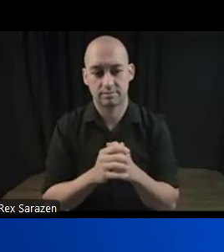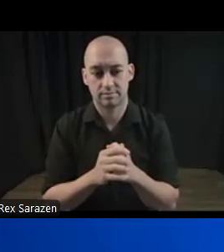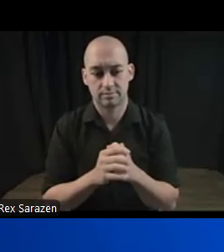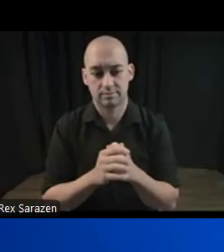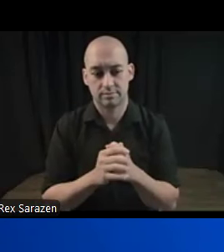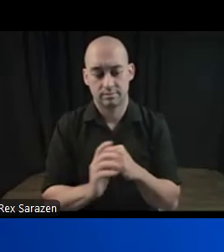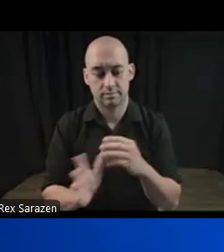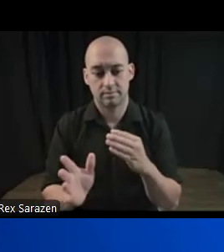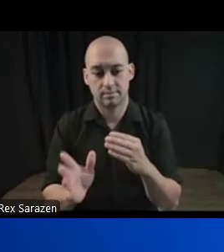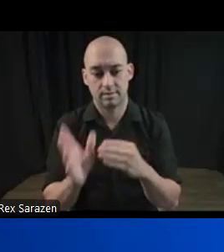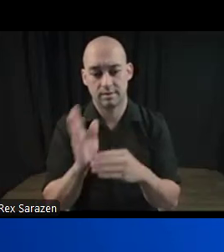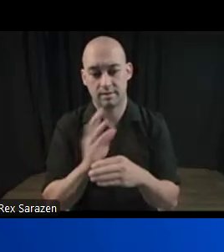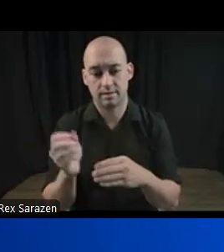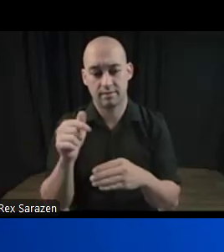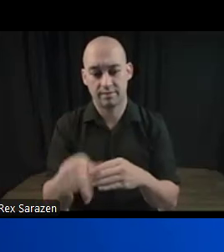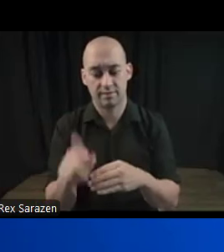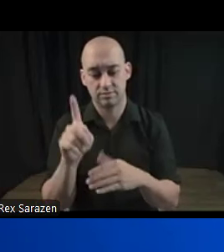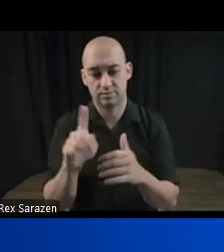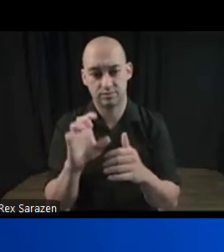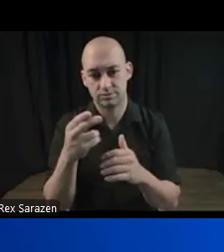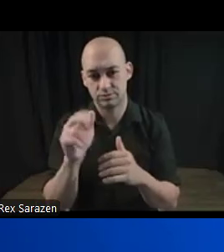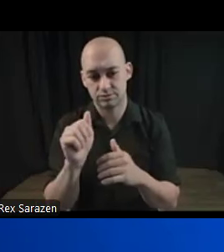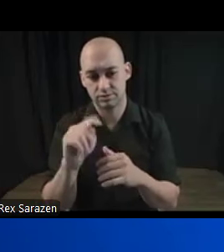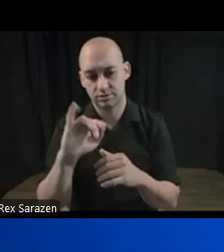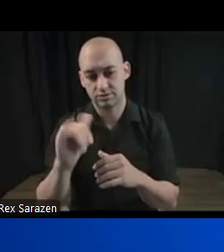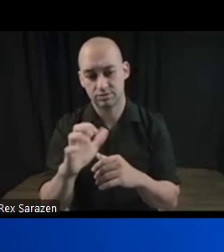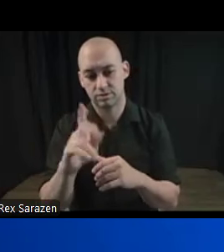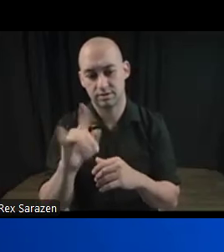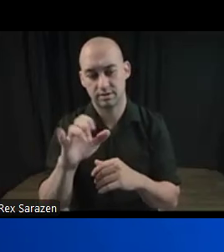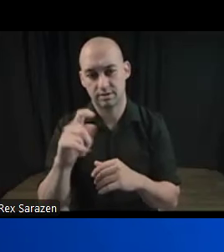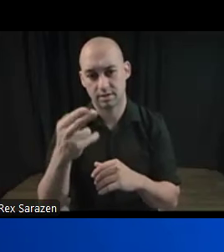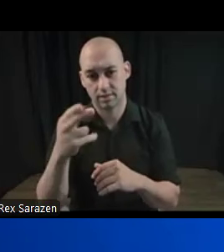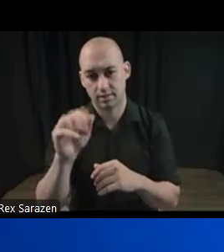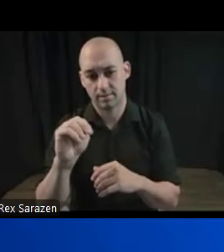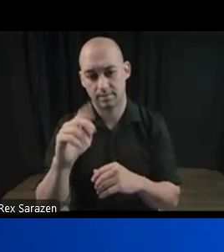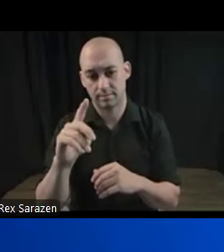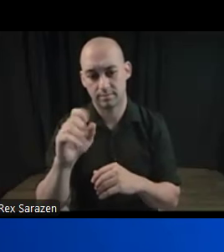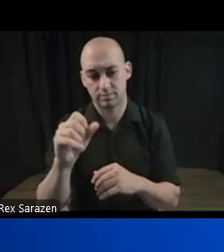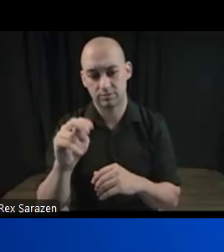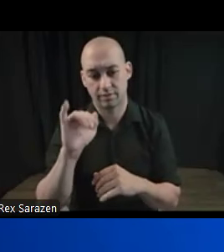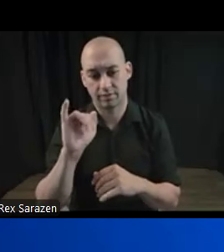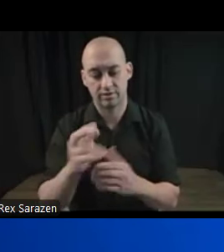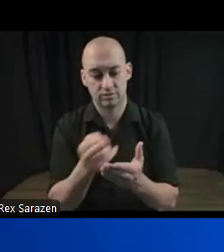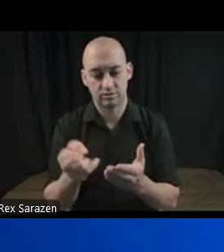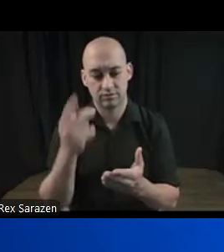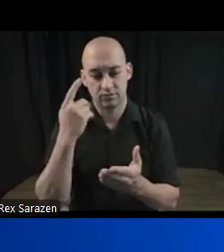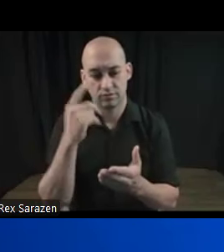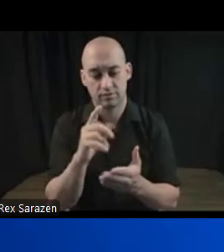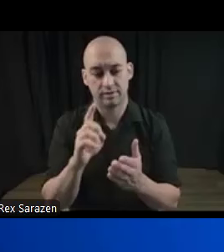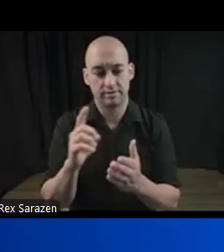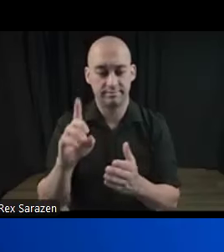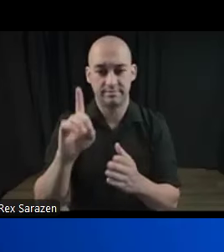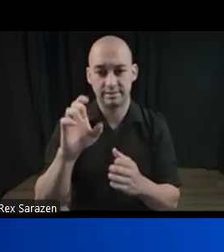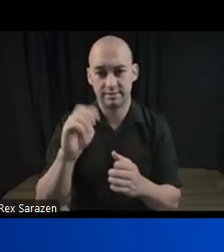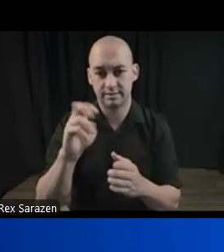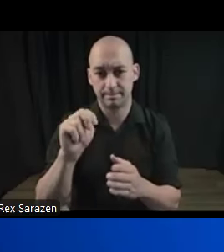And this one that Jackie Thompson put in the chat, this is a resource for the dementia care changes, but we also have